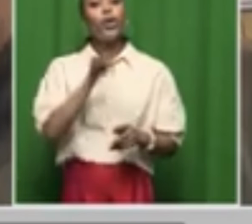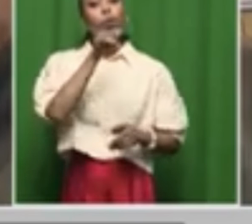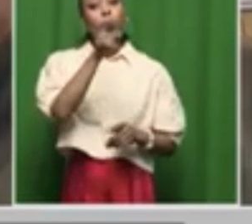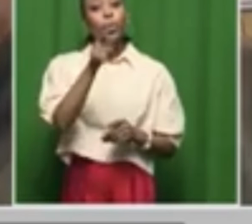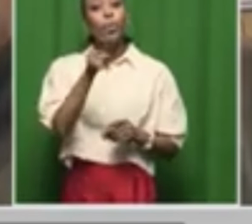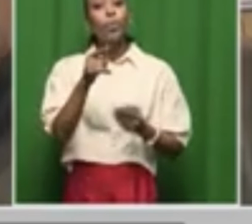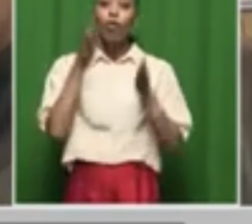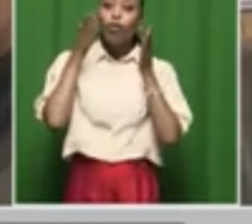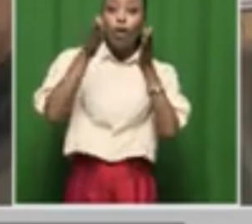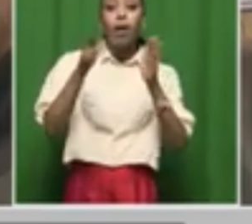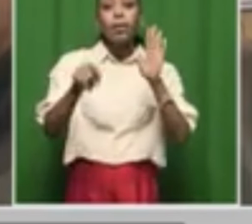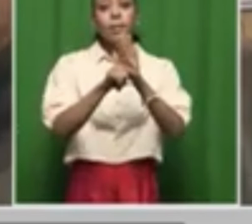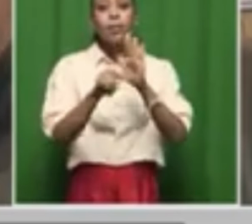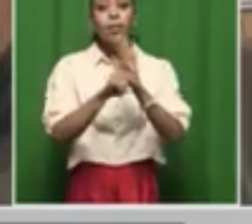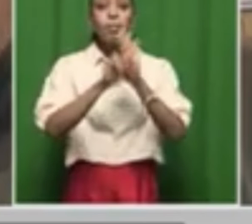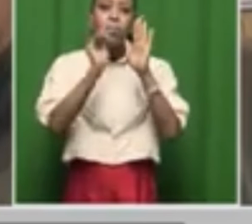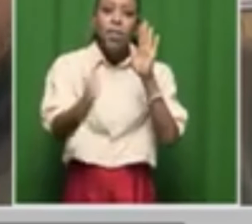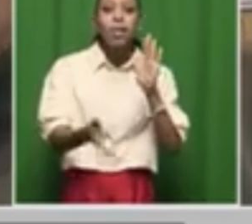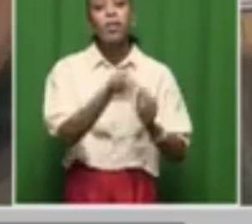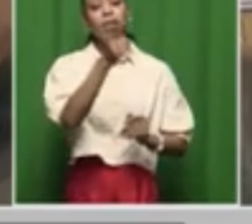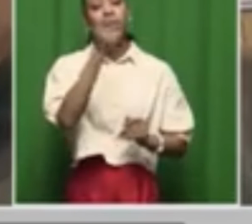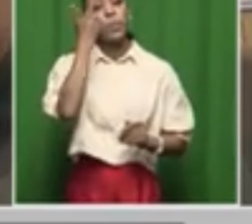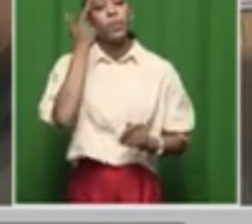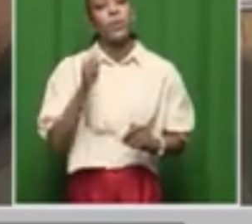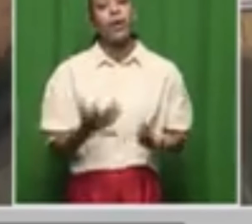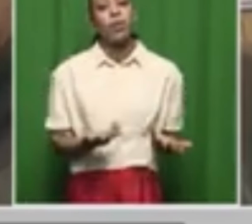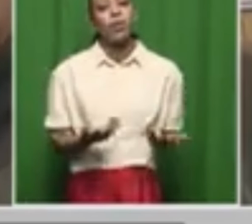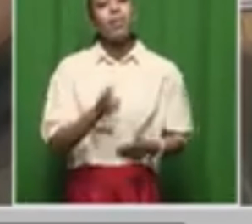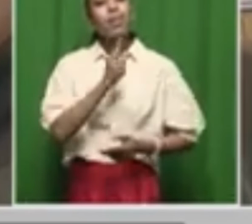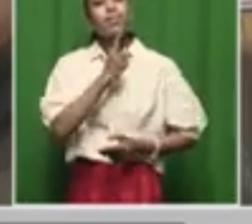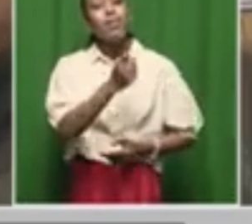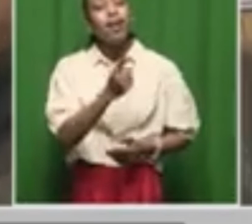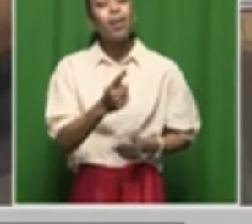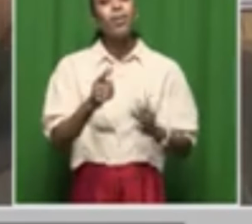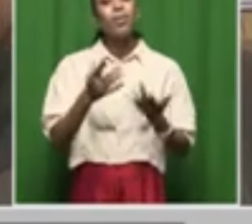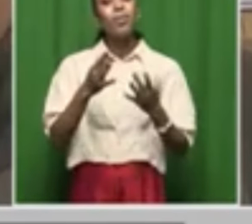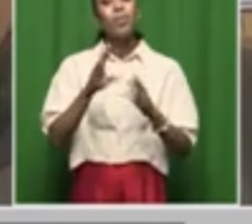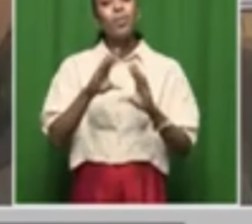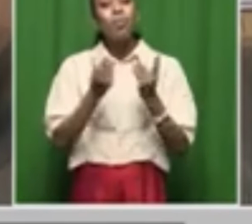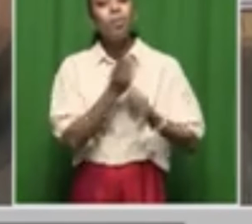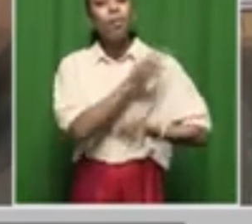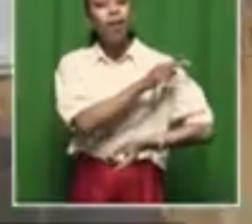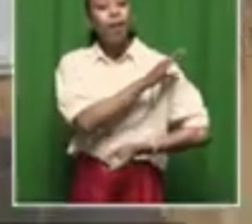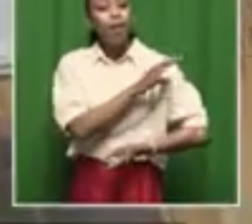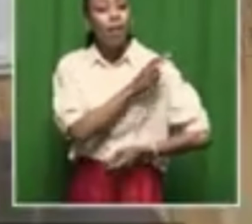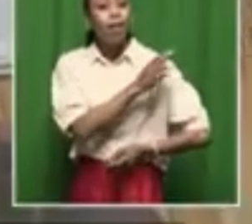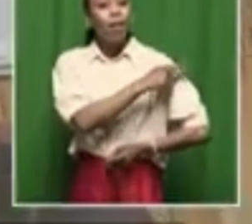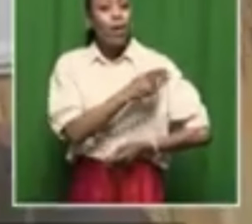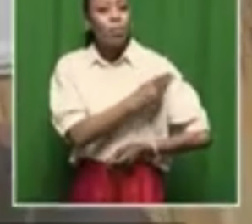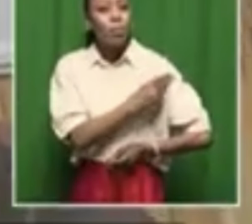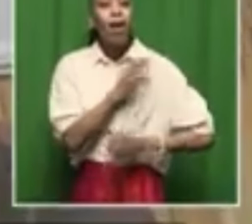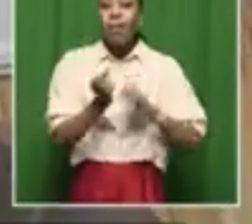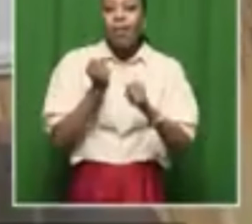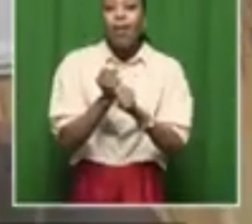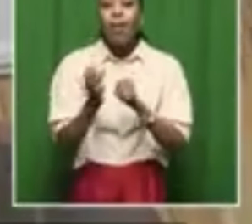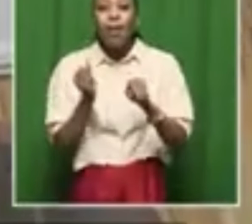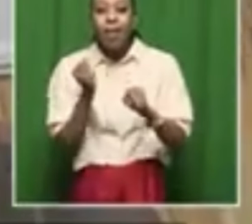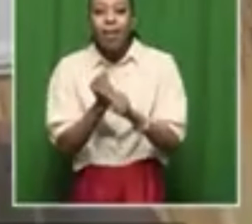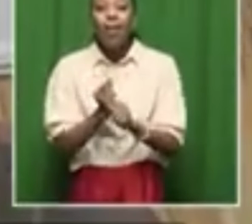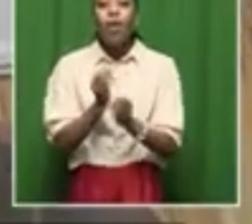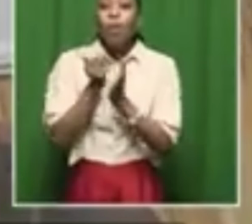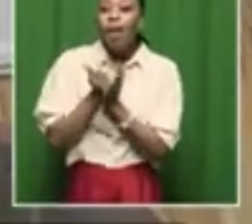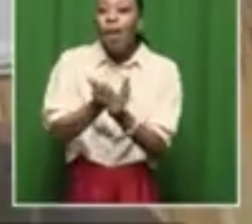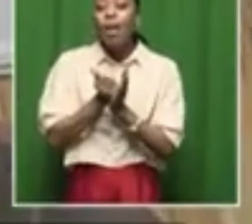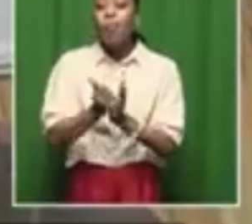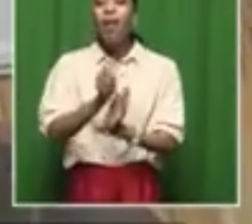going only for the extremes, Leanne. I'm telling you, the public healthcare system every year is treating